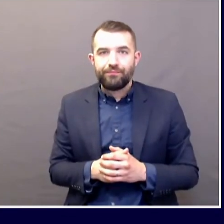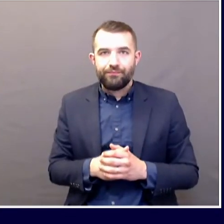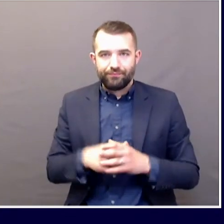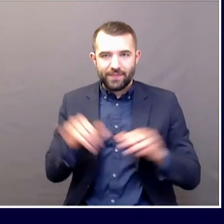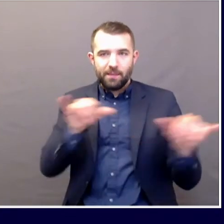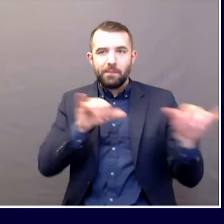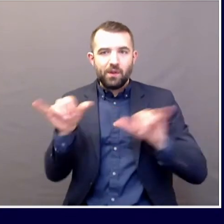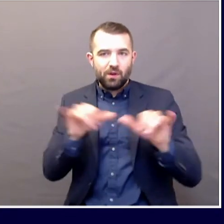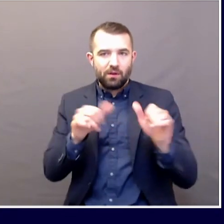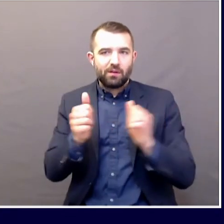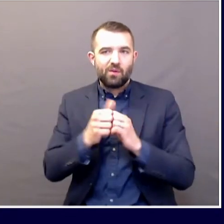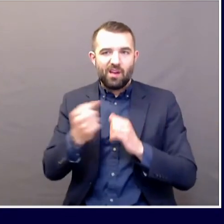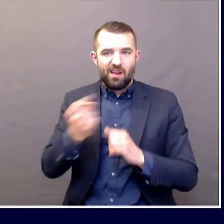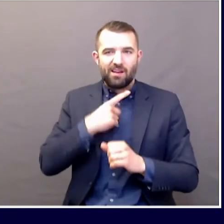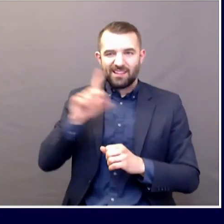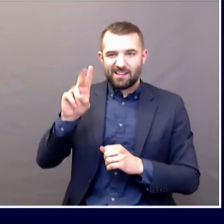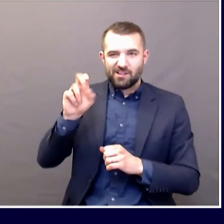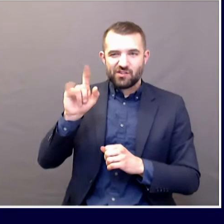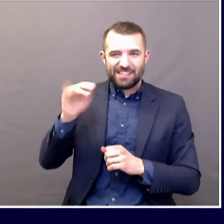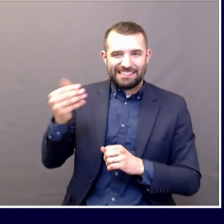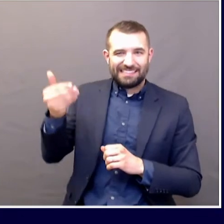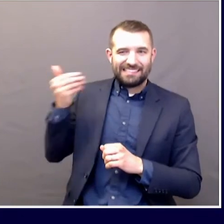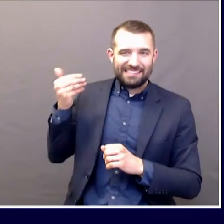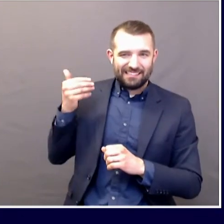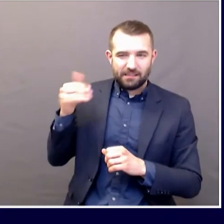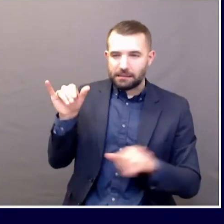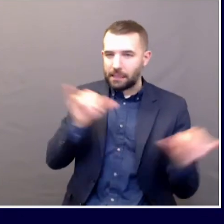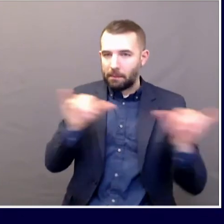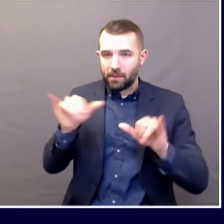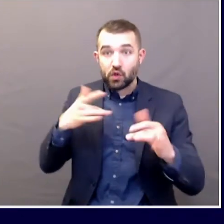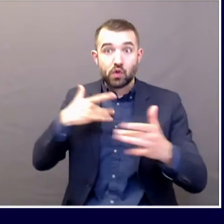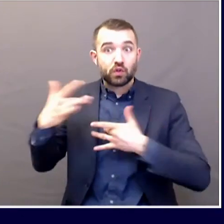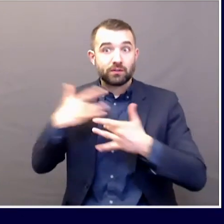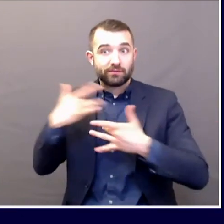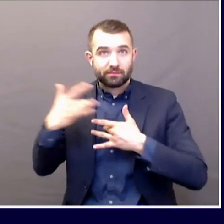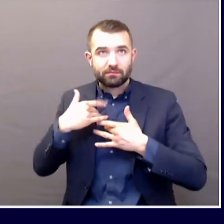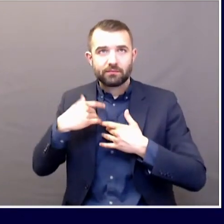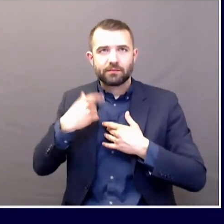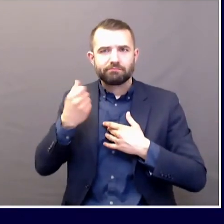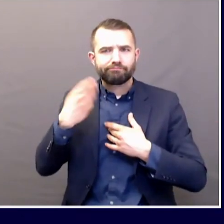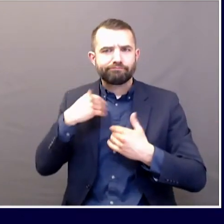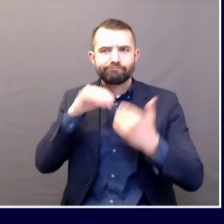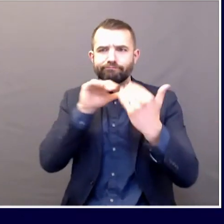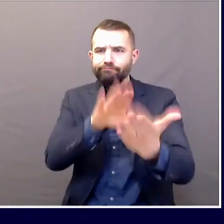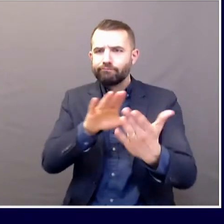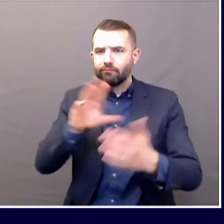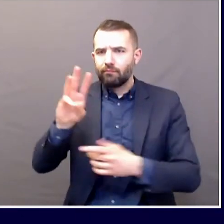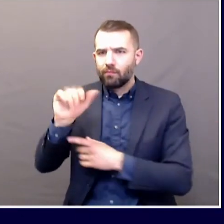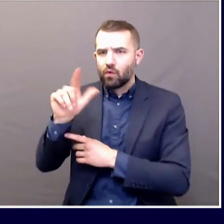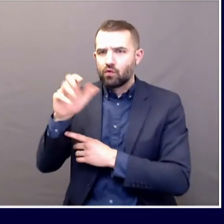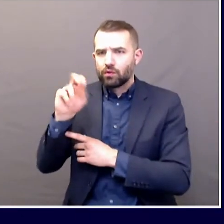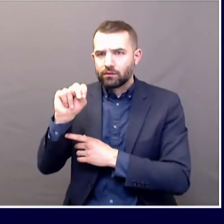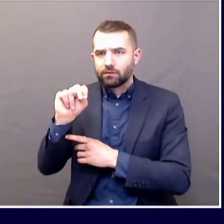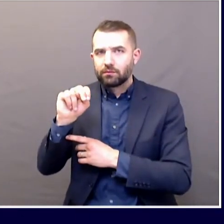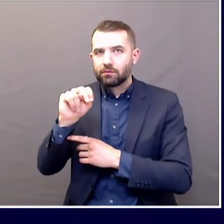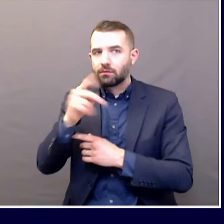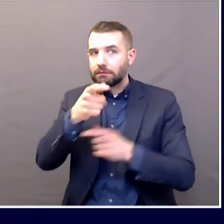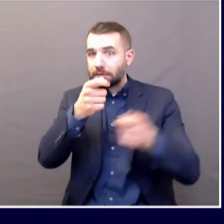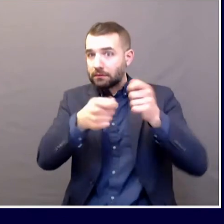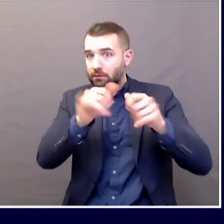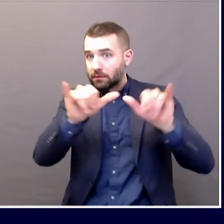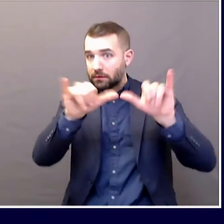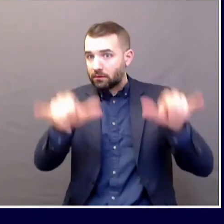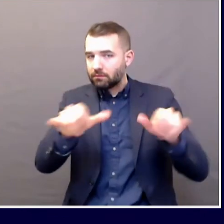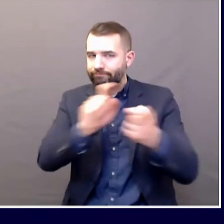that have been raised to us. We've immediately flipped those over to Walgreens and asked them to address them. Some of them were related to the fact that early on